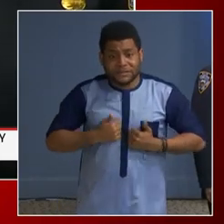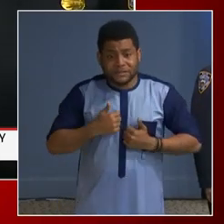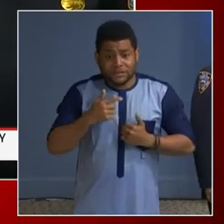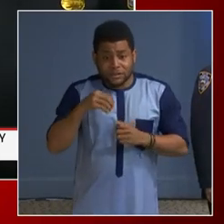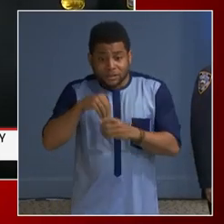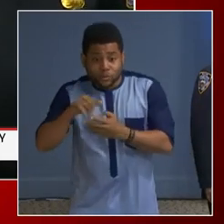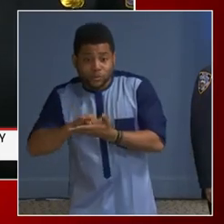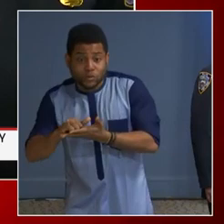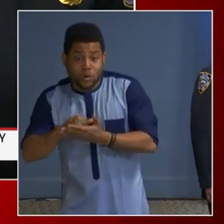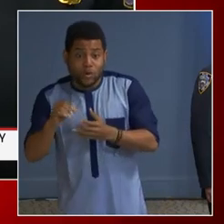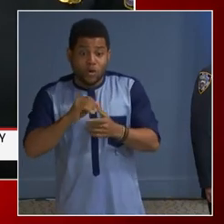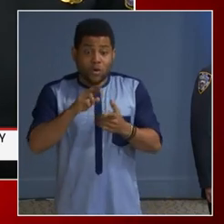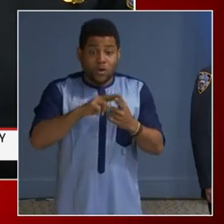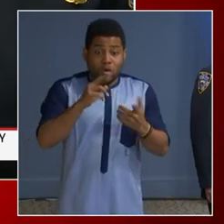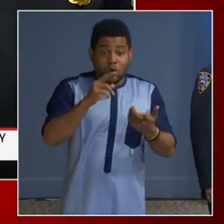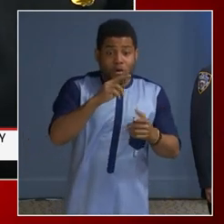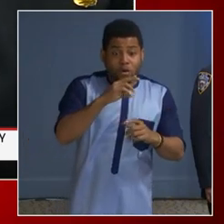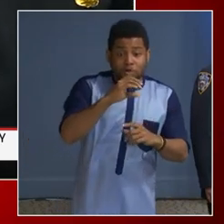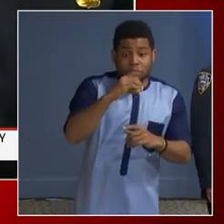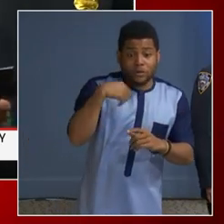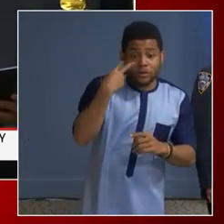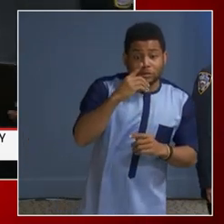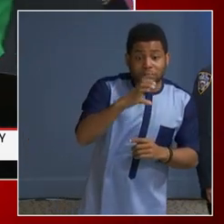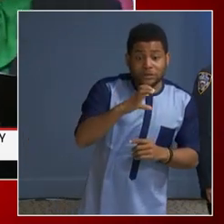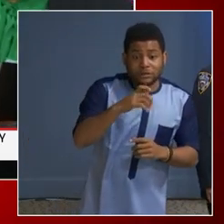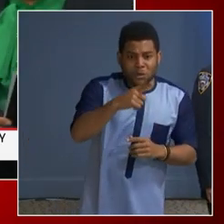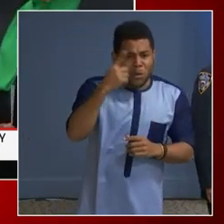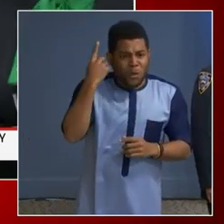linked to, if you knew how he might be traveling. Chief.